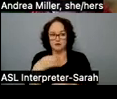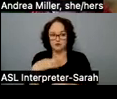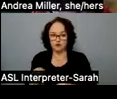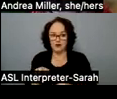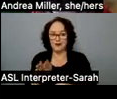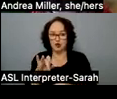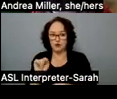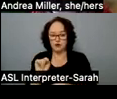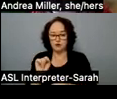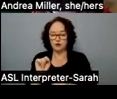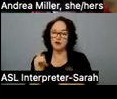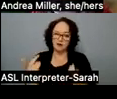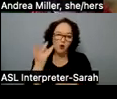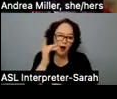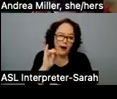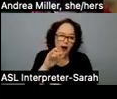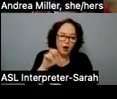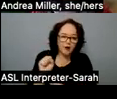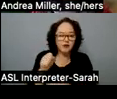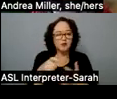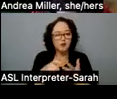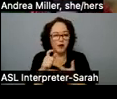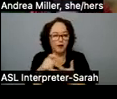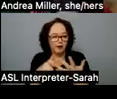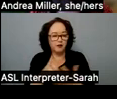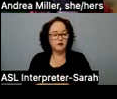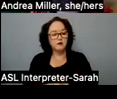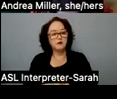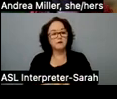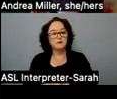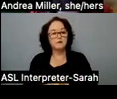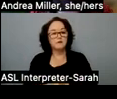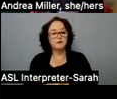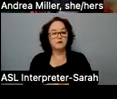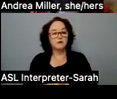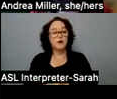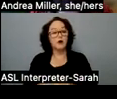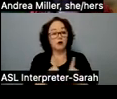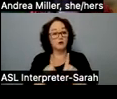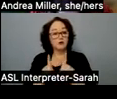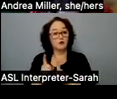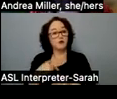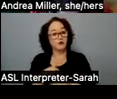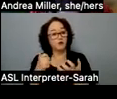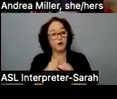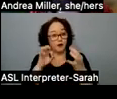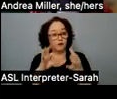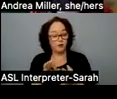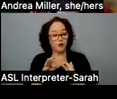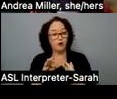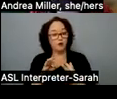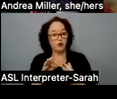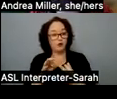by IRS for developments like this. We also wanted input into who is moving into